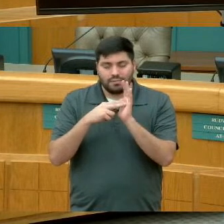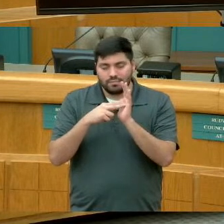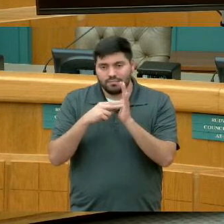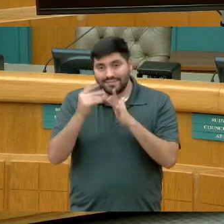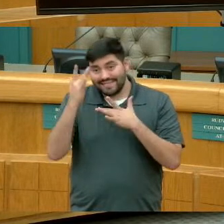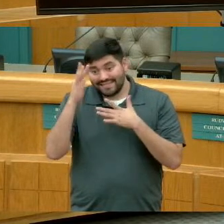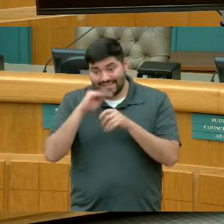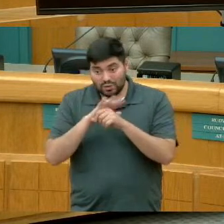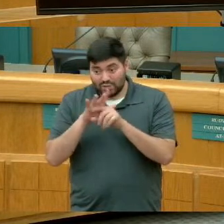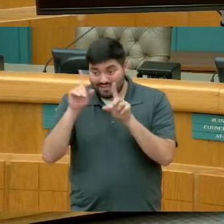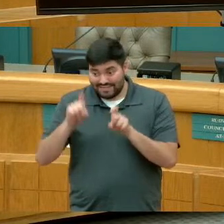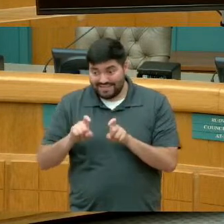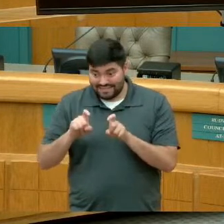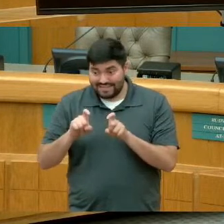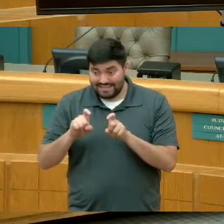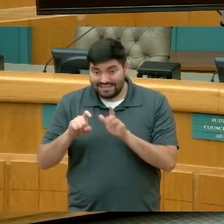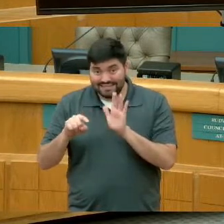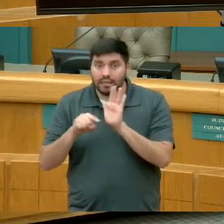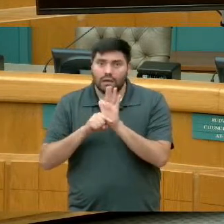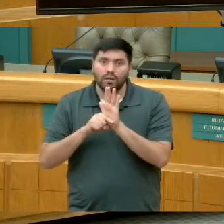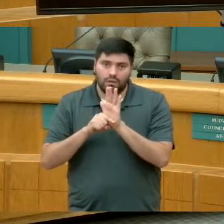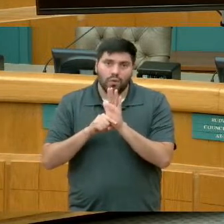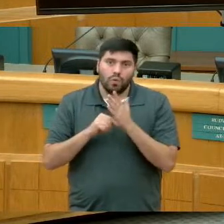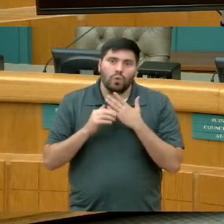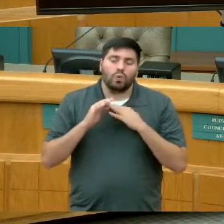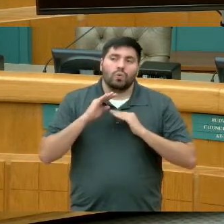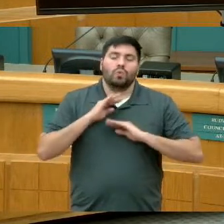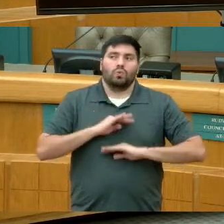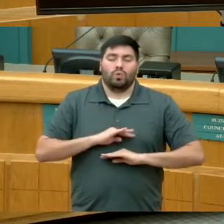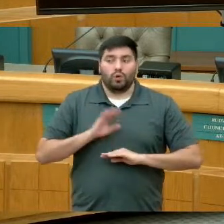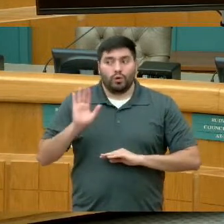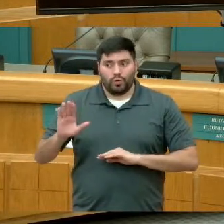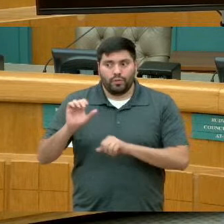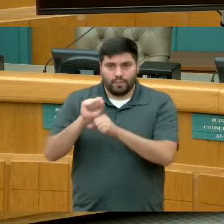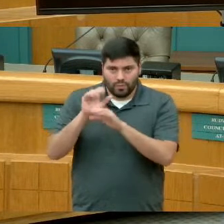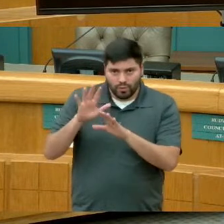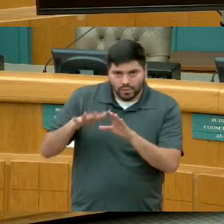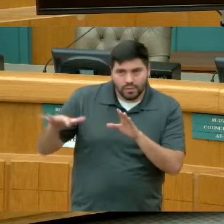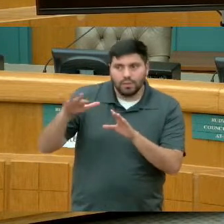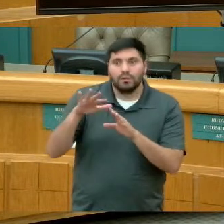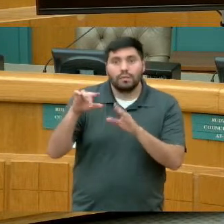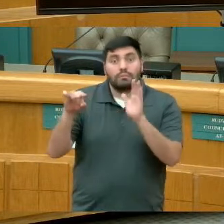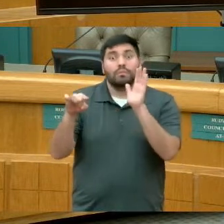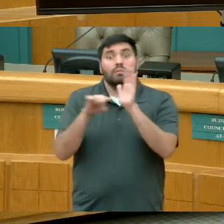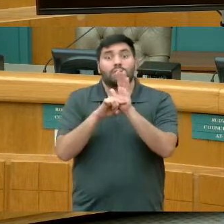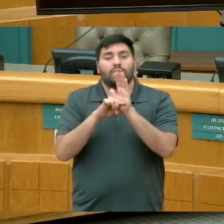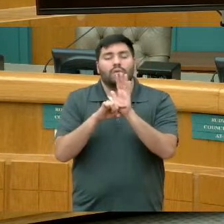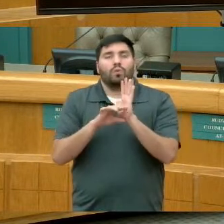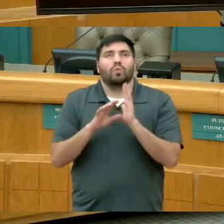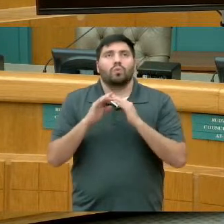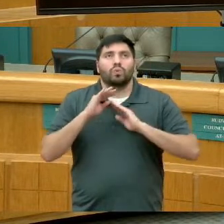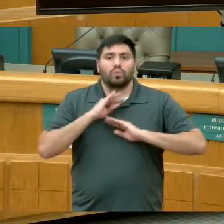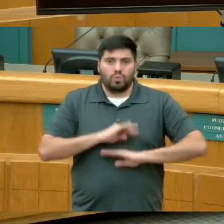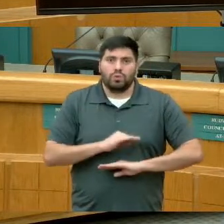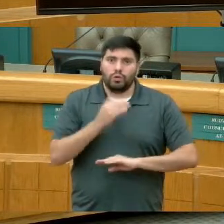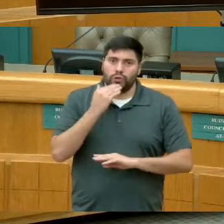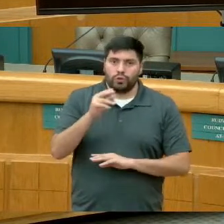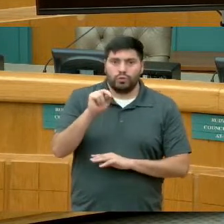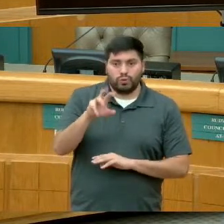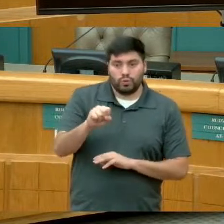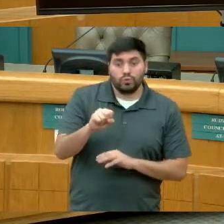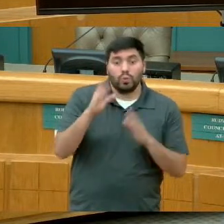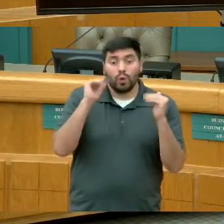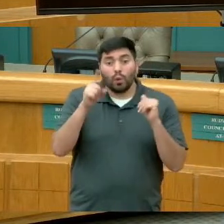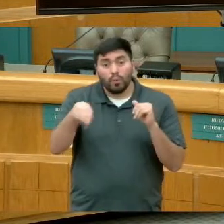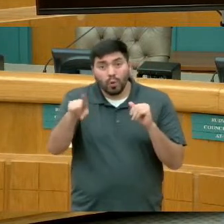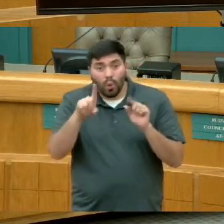and the rest of her county employees got negative results, and so that's great news. And we want to